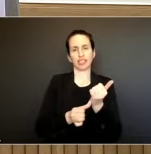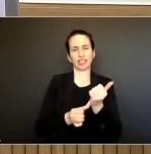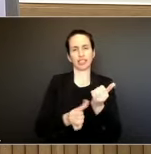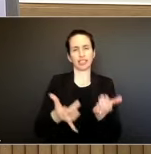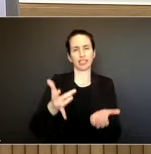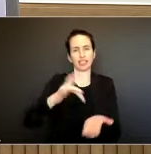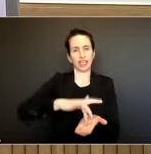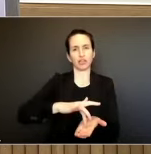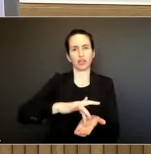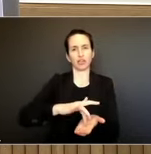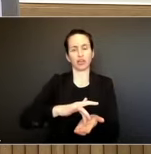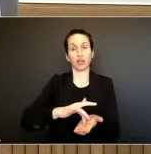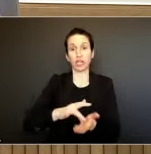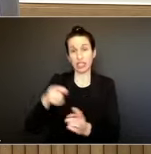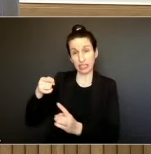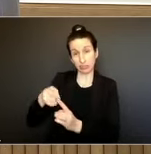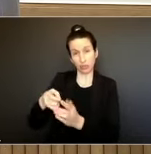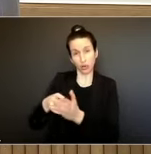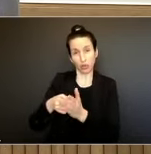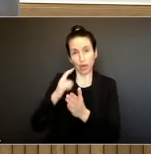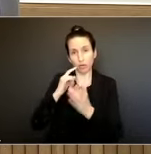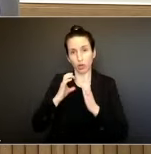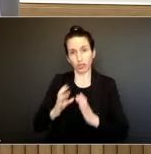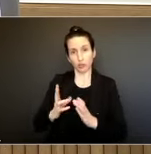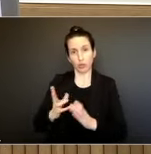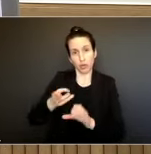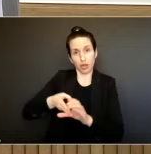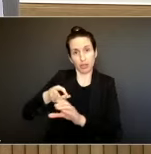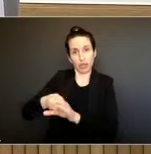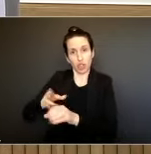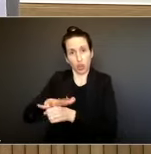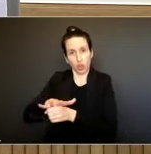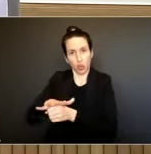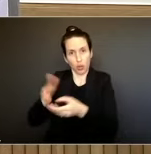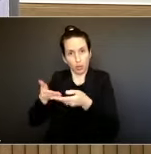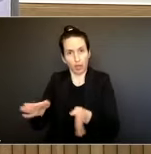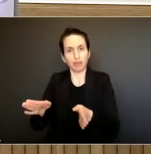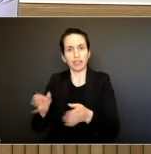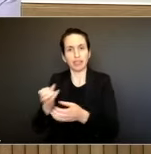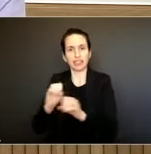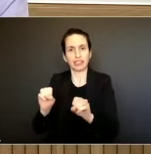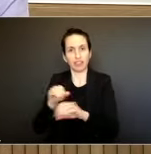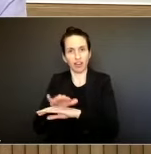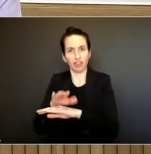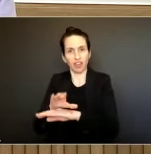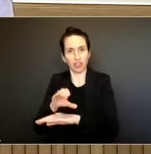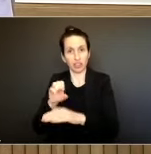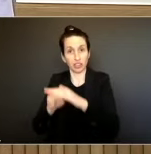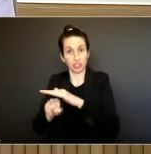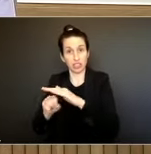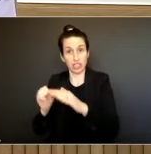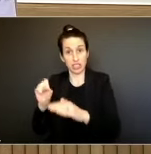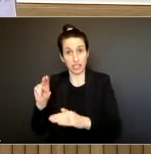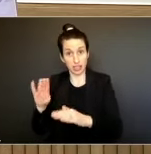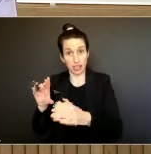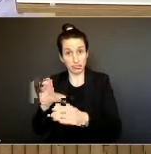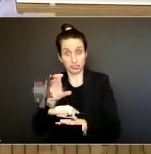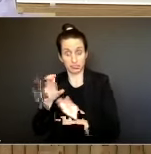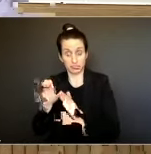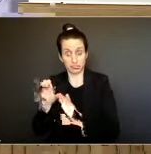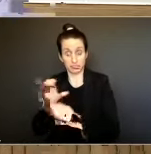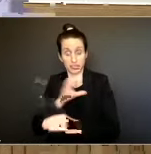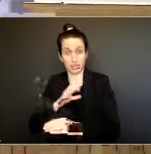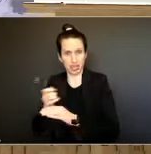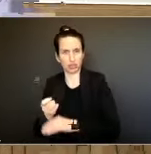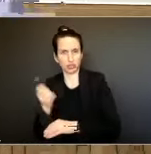for consumer participation on local public safety advisory subcommittees. Thank you so much, and welcome, Senator Hayden, for